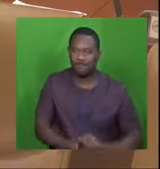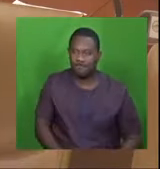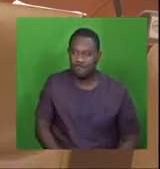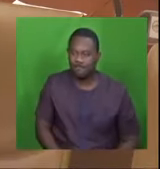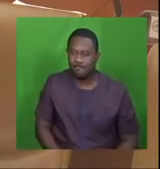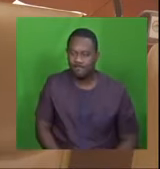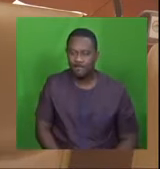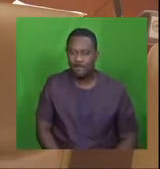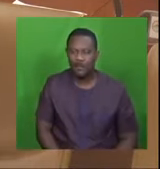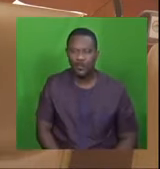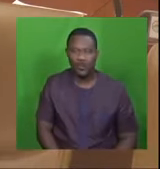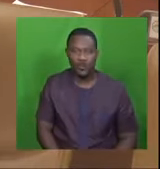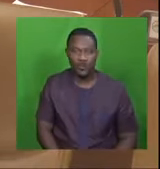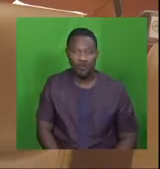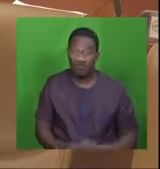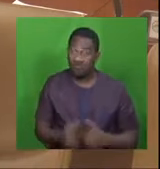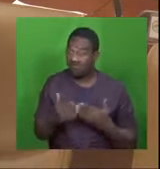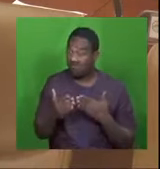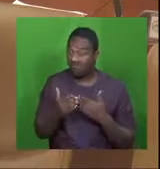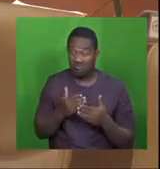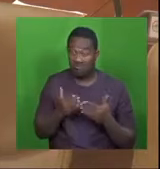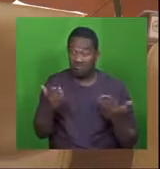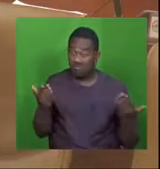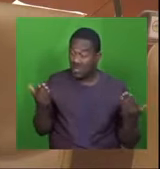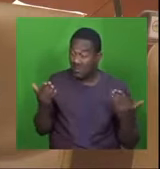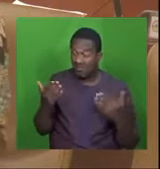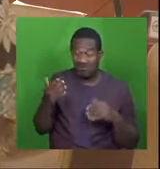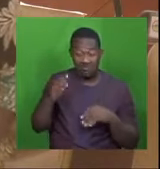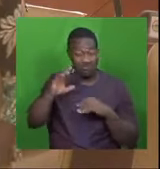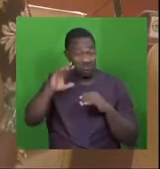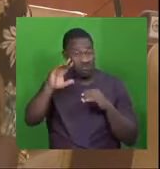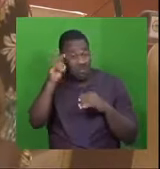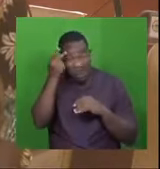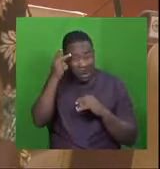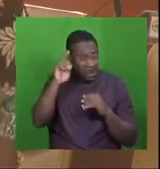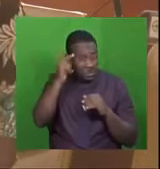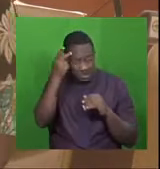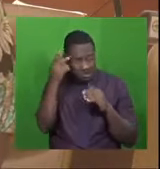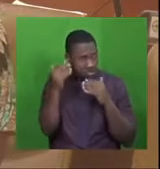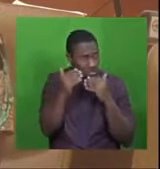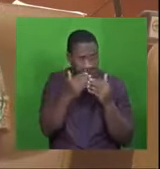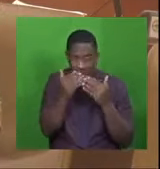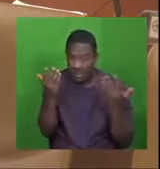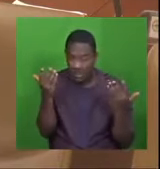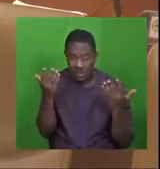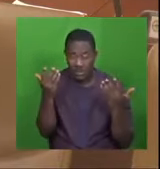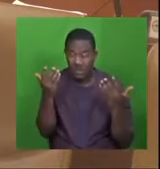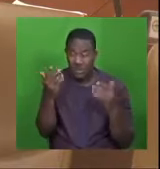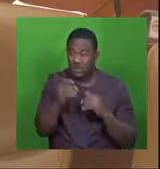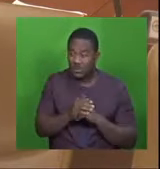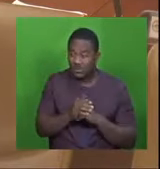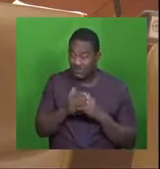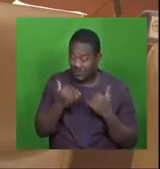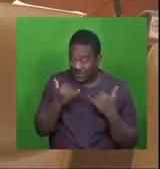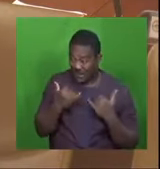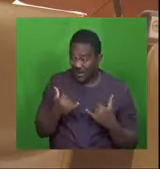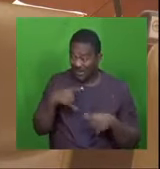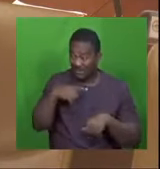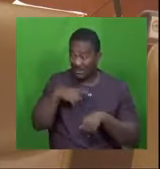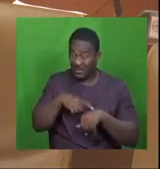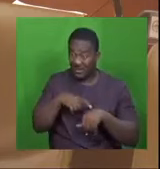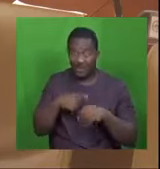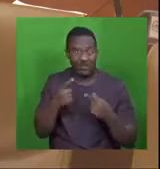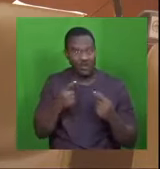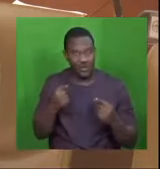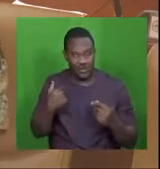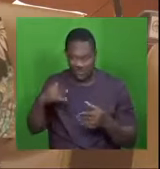So, Mr. Speaker, regardless of what the politics is on the VAT side, the time is now for us to